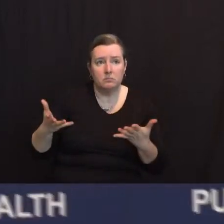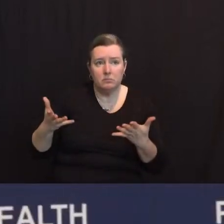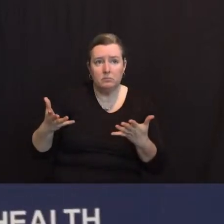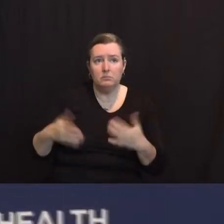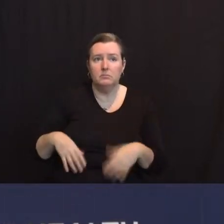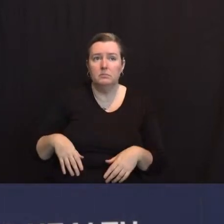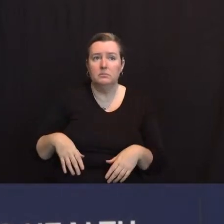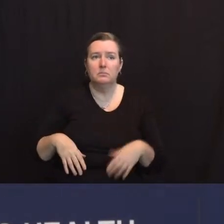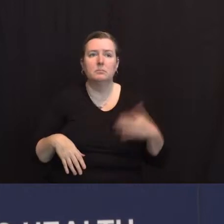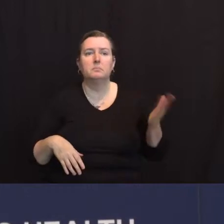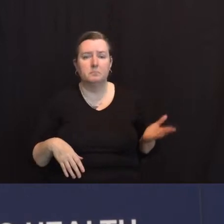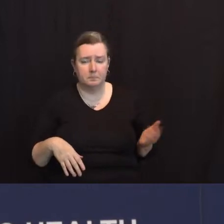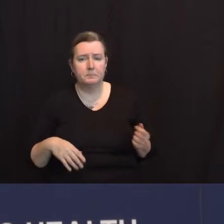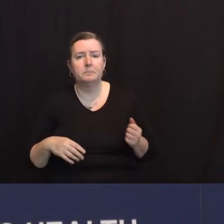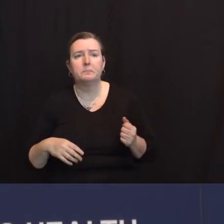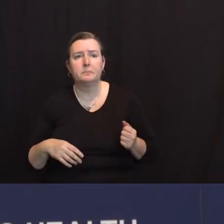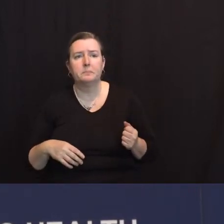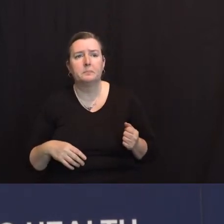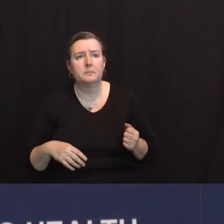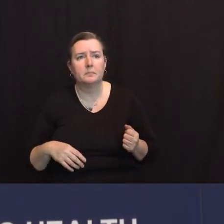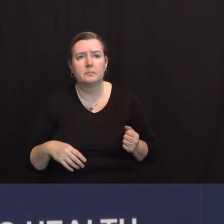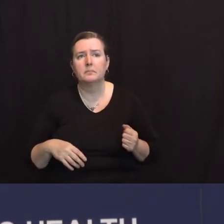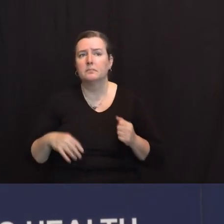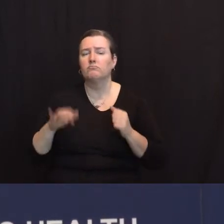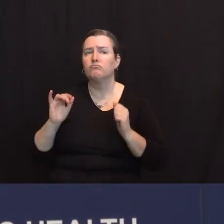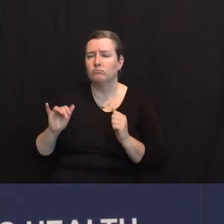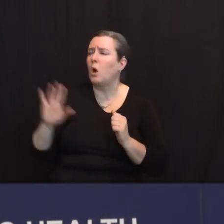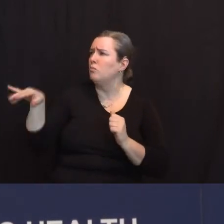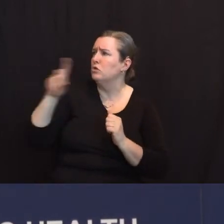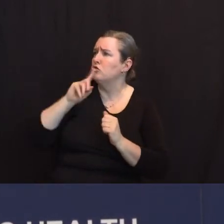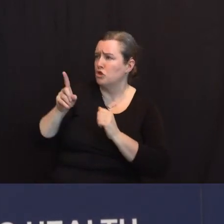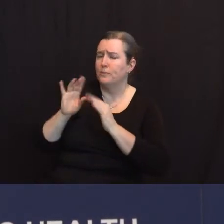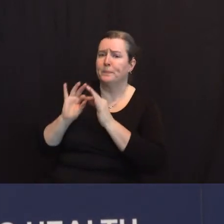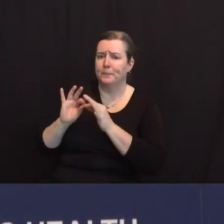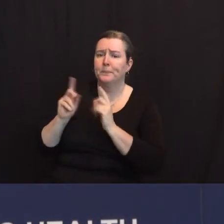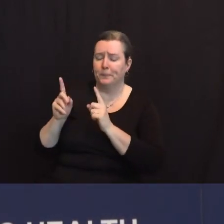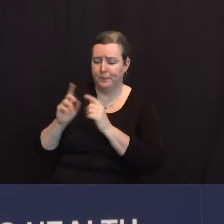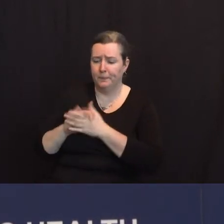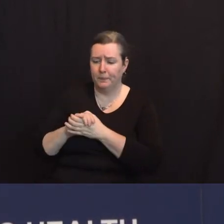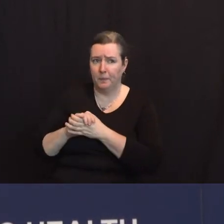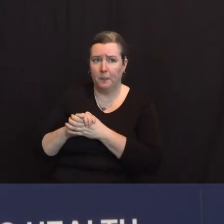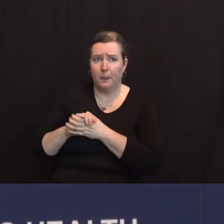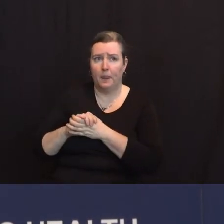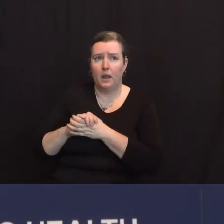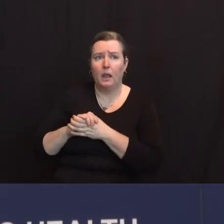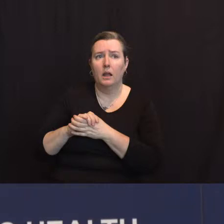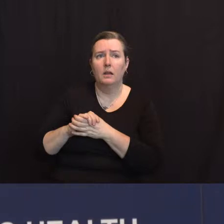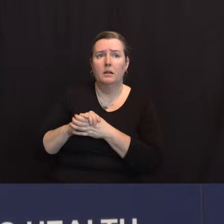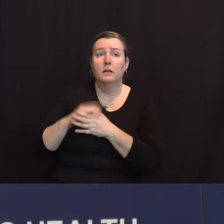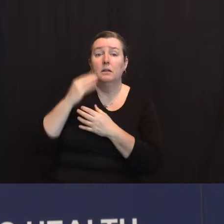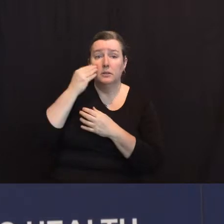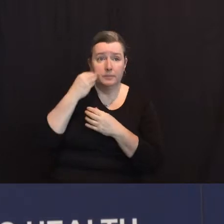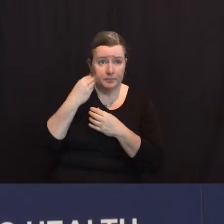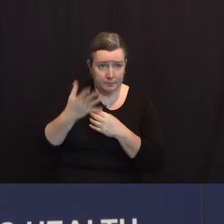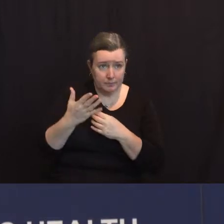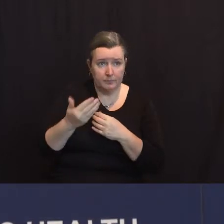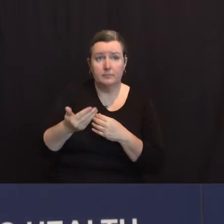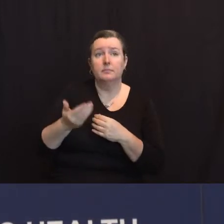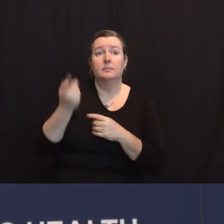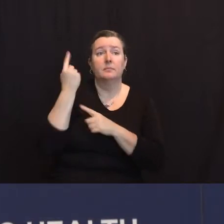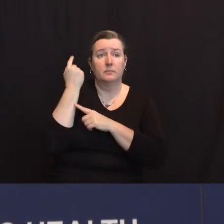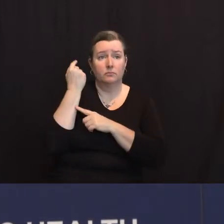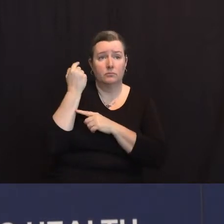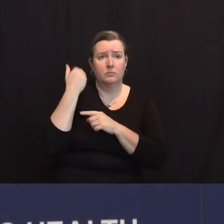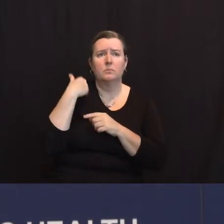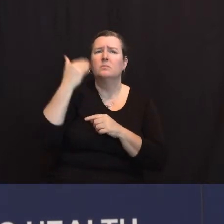first, the early on, I can say that we all knew this was coming, but didn't really expect how bad it would be. I